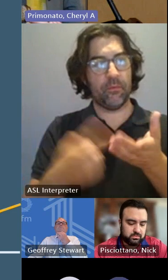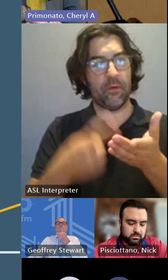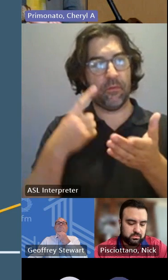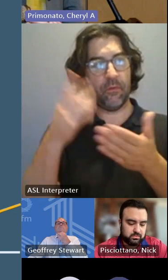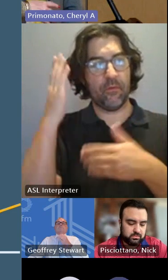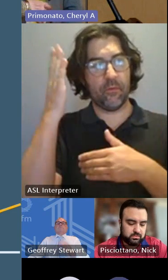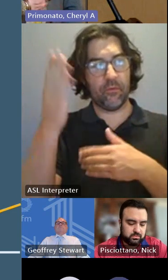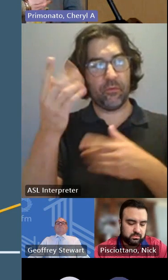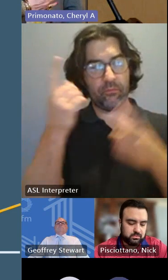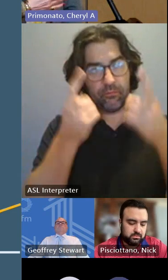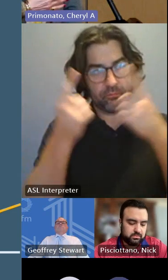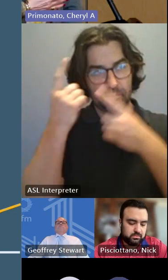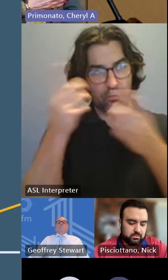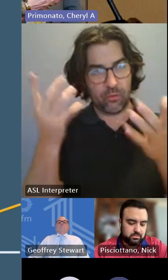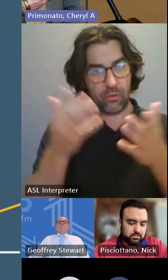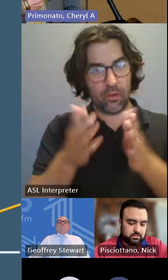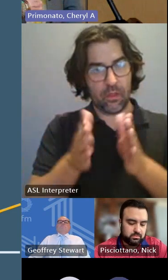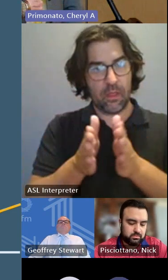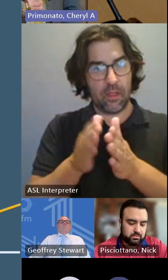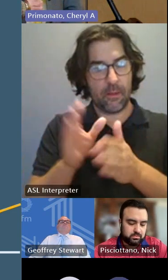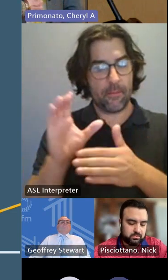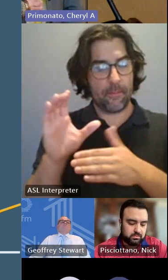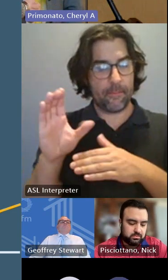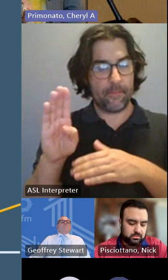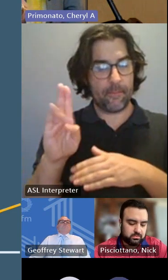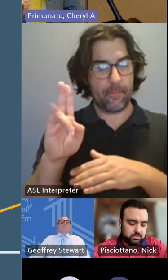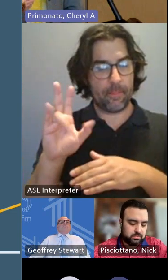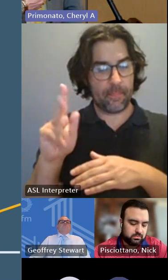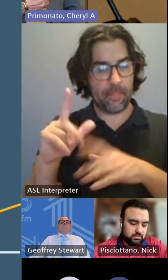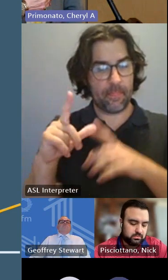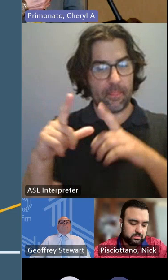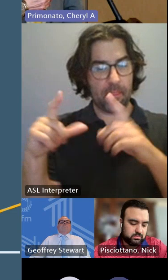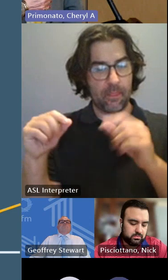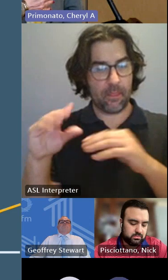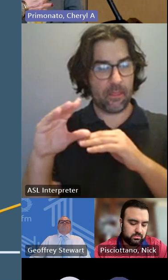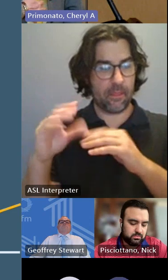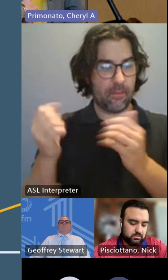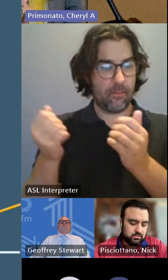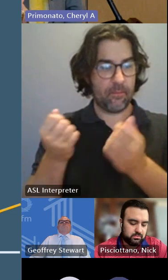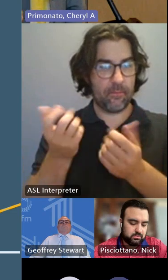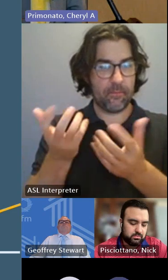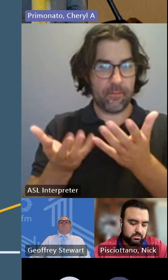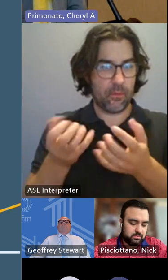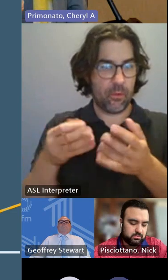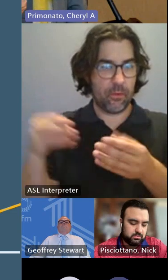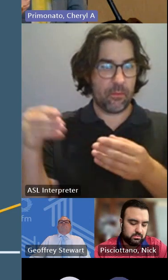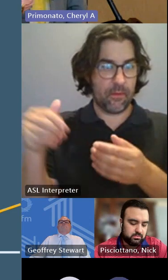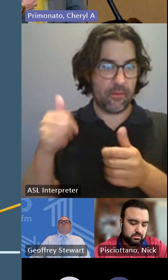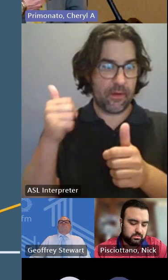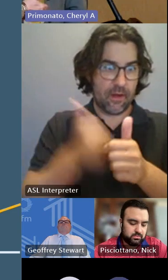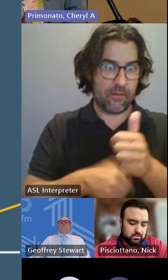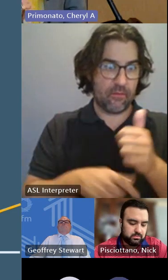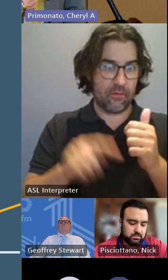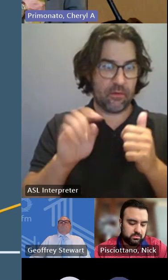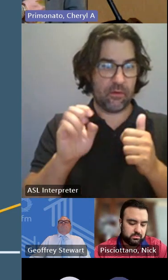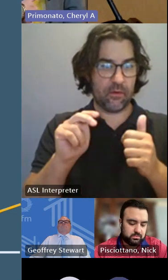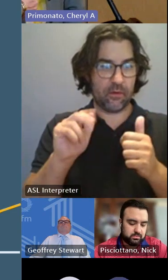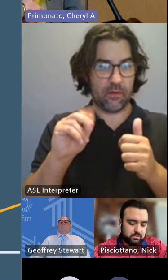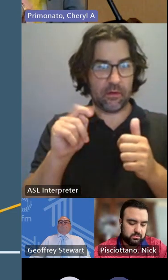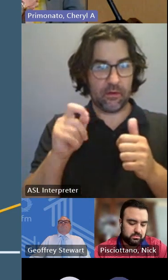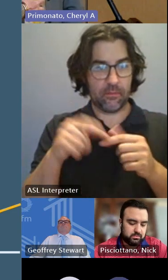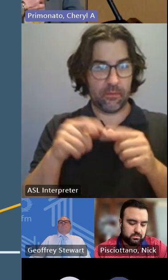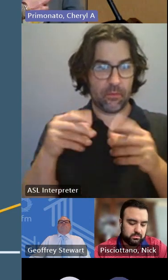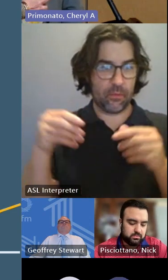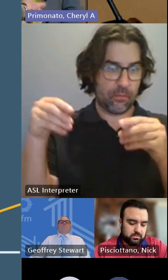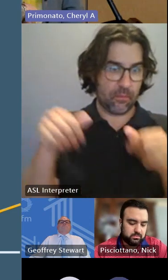will be perhaps a bulk pass. So maybe this place doesn't want to cover every single tenant, but they want to buy 20 passes or 30